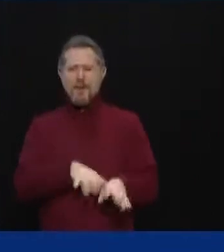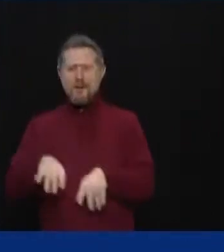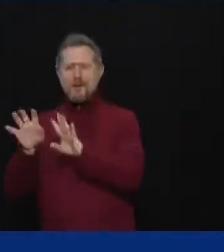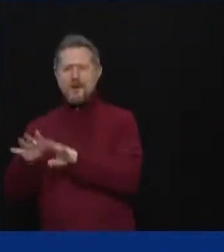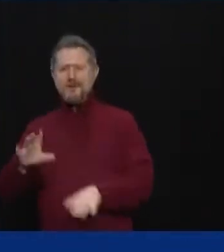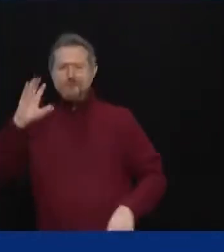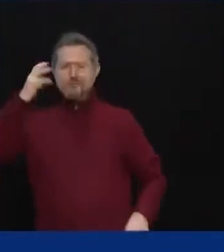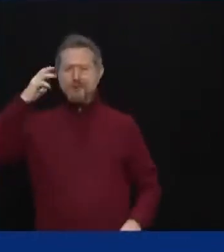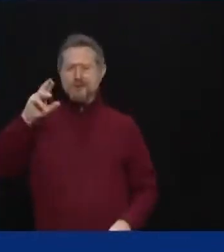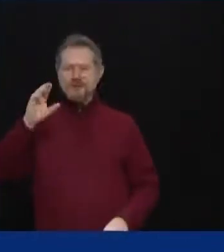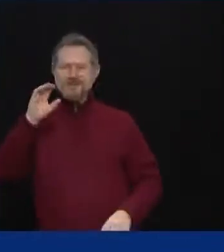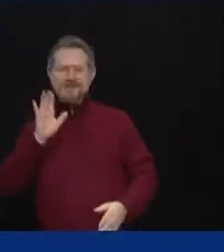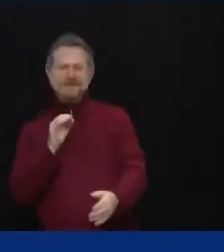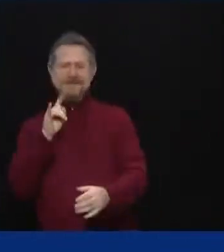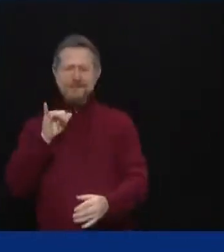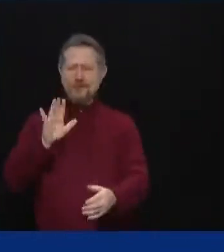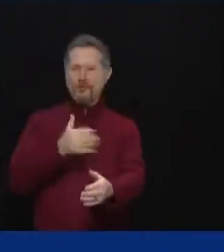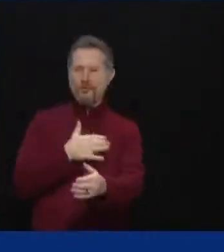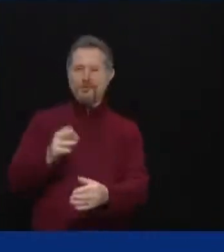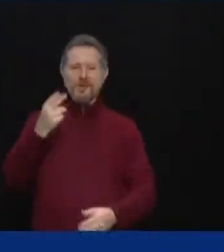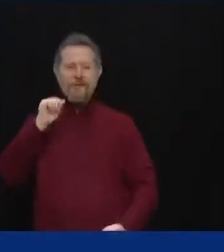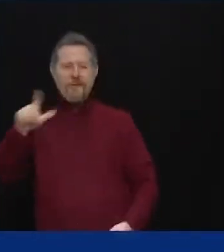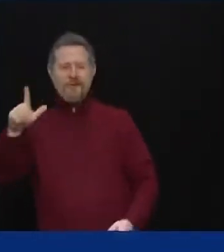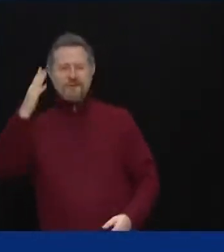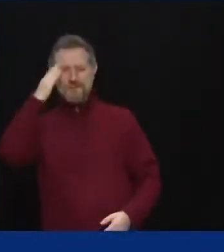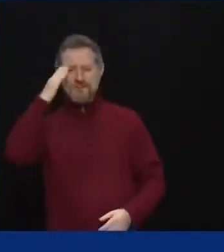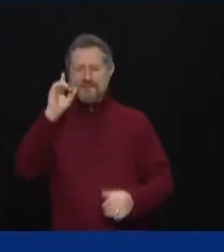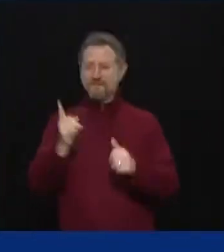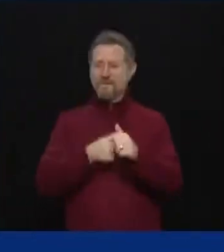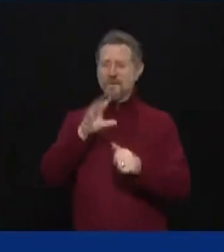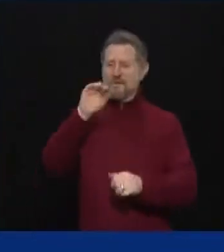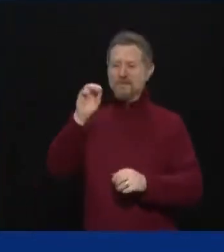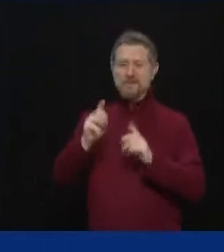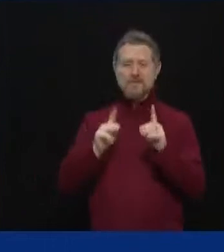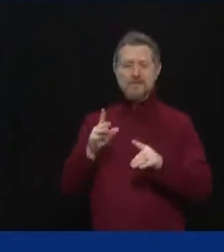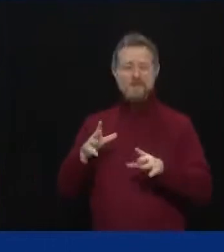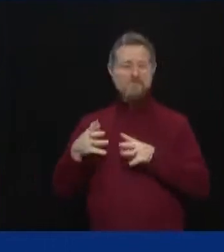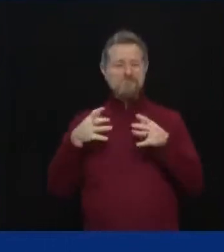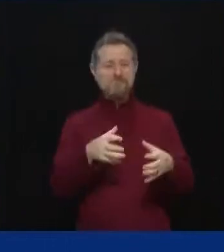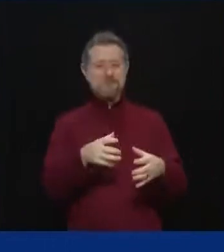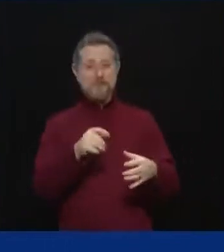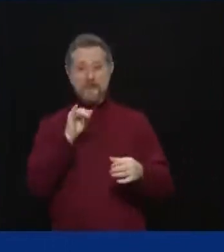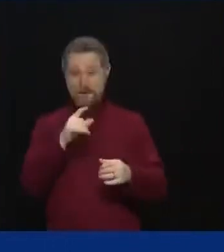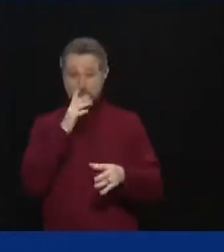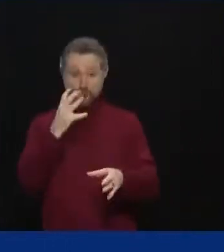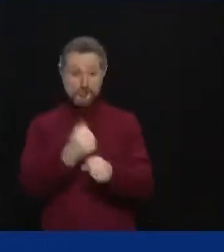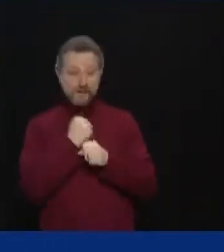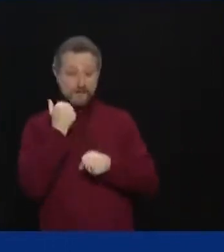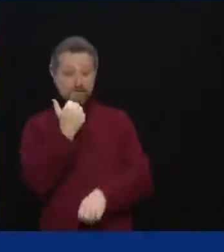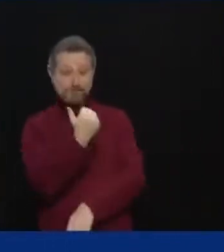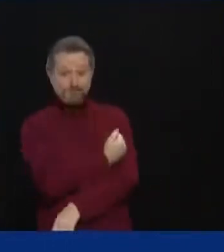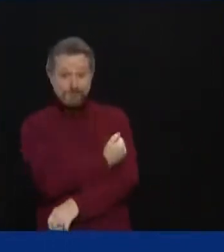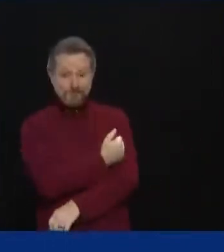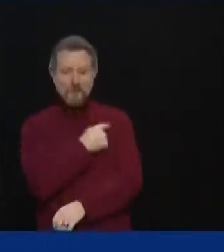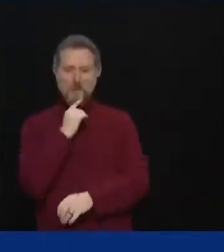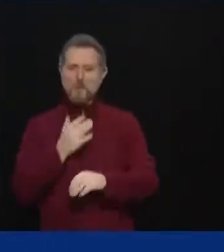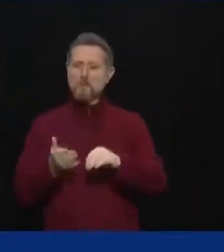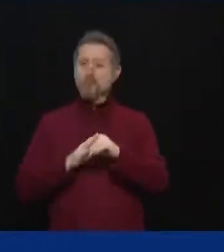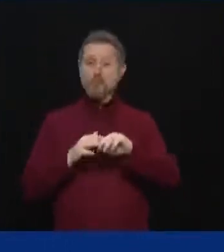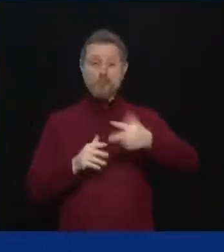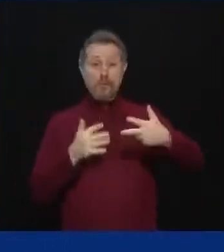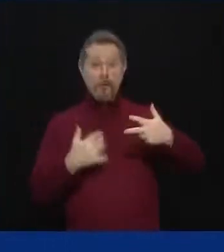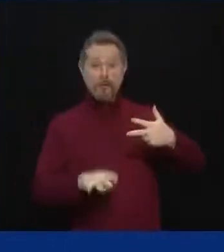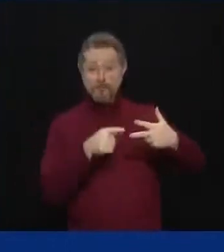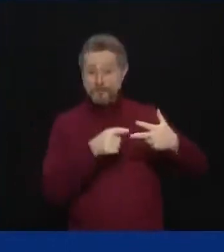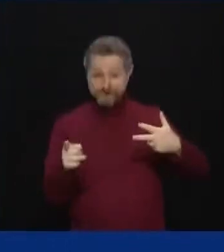the first 50 people at these sites listed here: Yonkers Library, Brooklyn Christ Fellowship Church, Mount Vernon Grace Baptist, Freeport Bethel, and